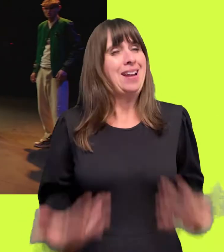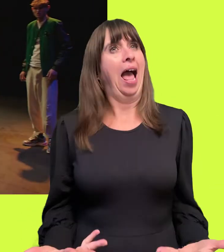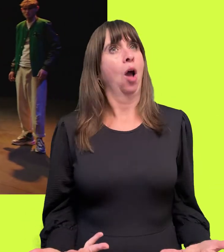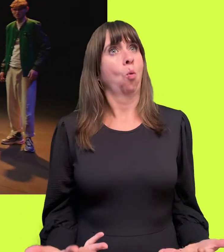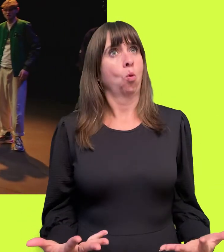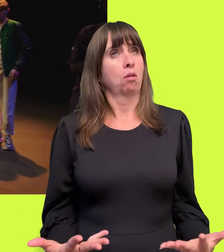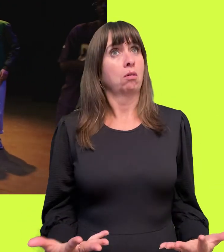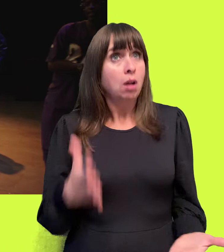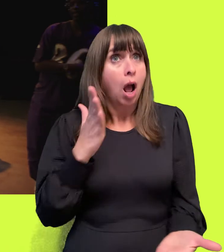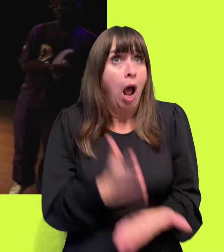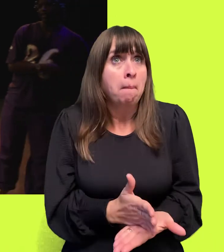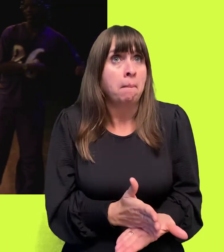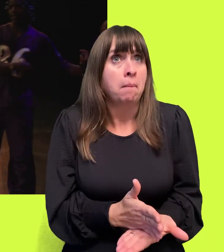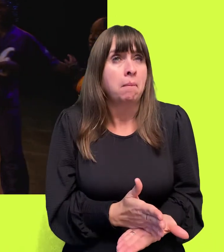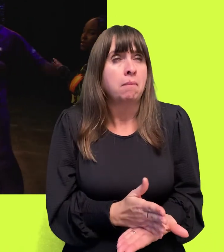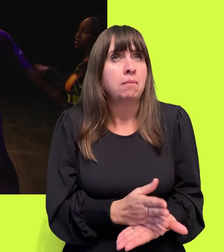now.